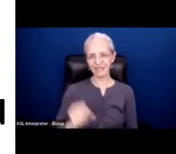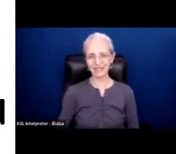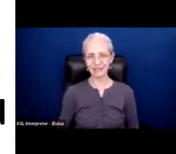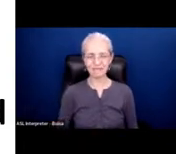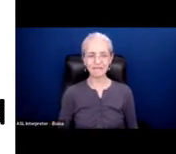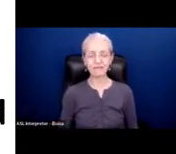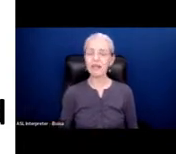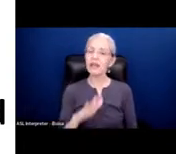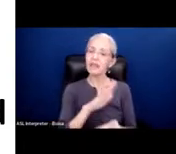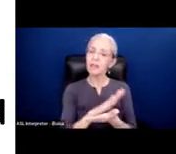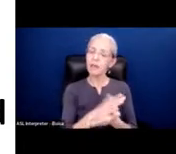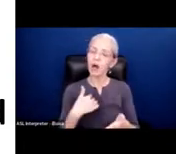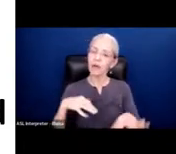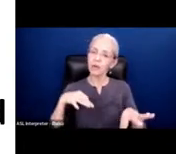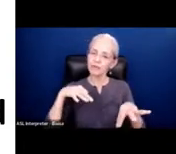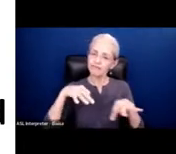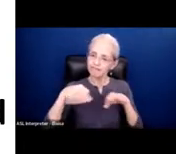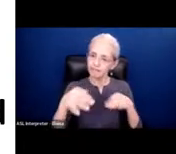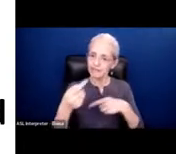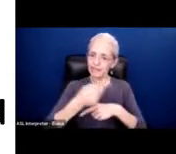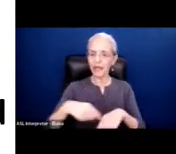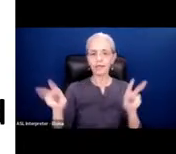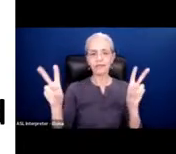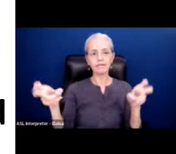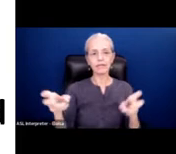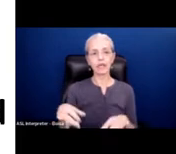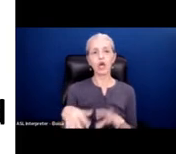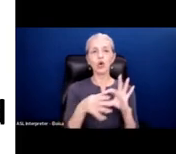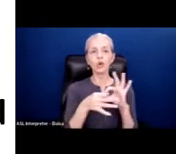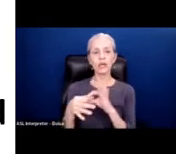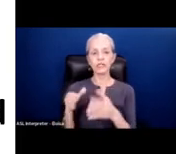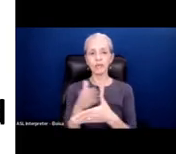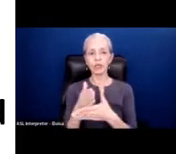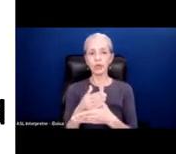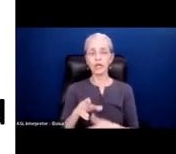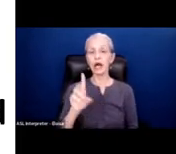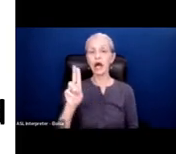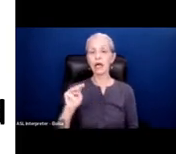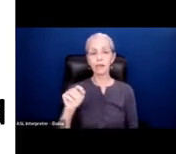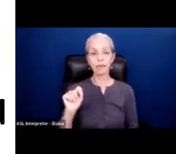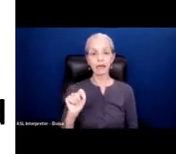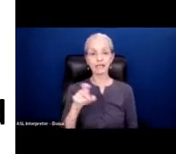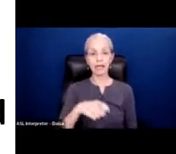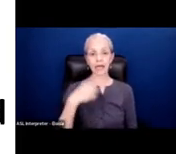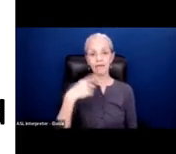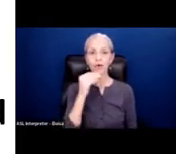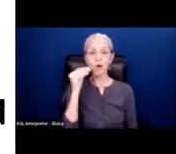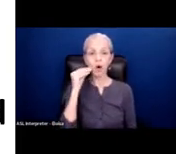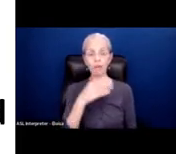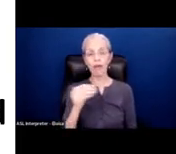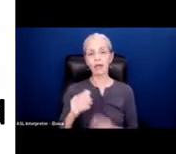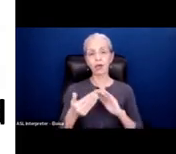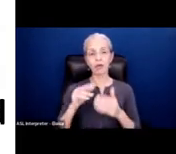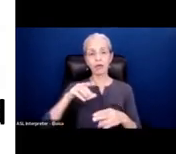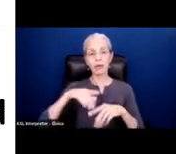The paper I'll be discussing today is titled "The Relationship Between Unmet Need for Home and Community-Based Services and Health